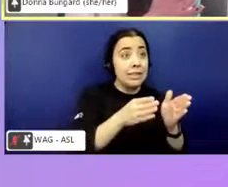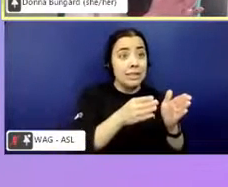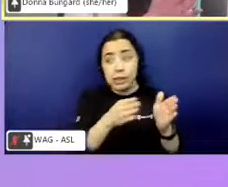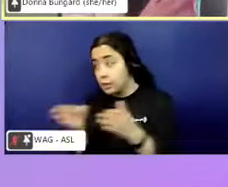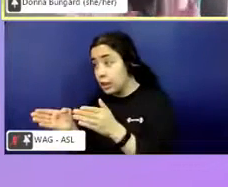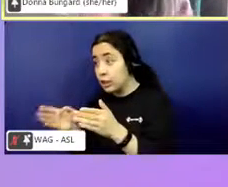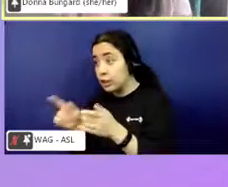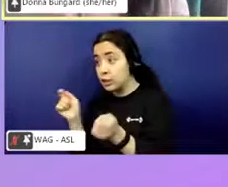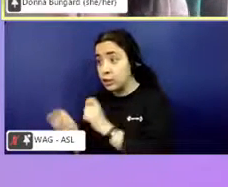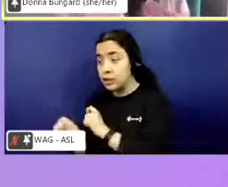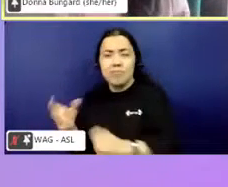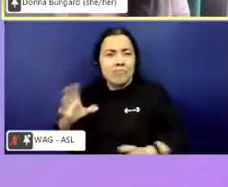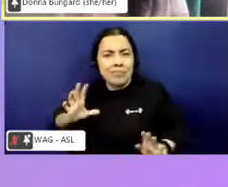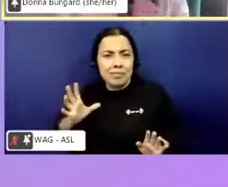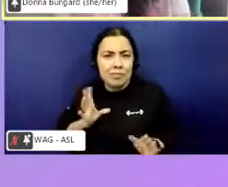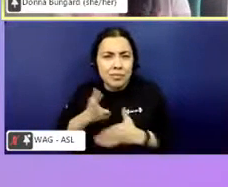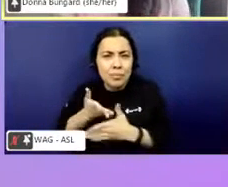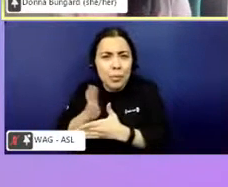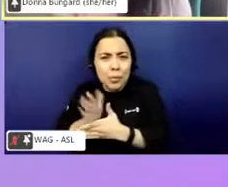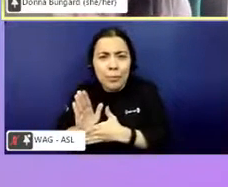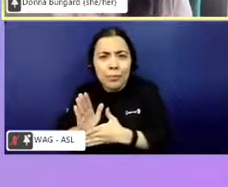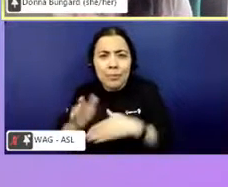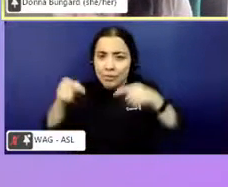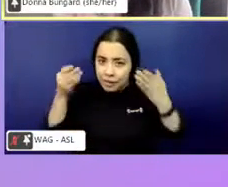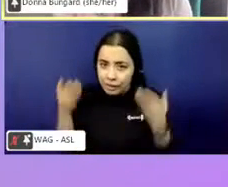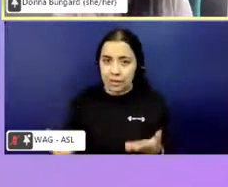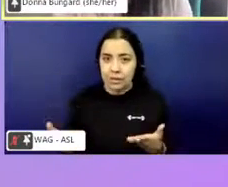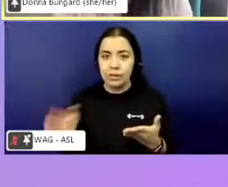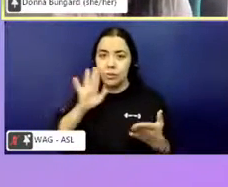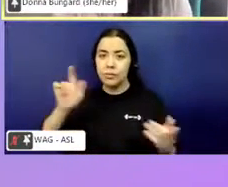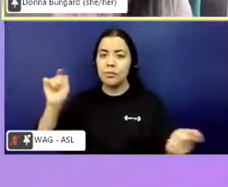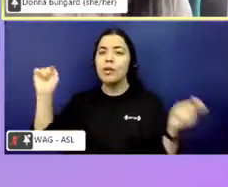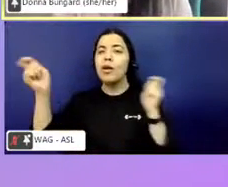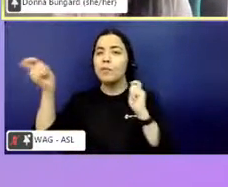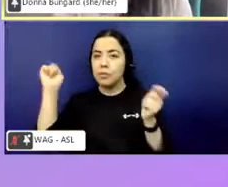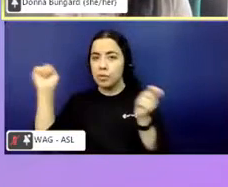okay. This is going to be an evolution.